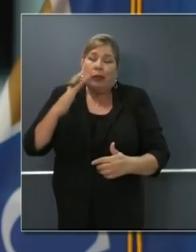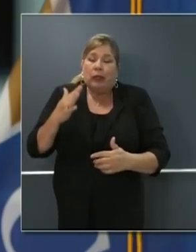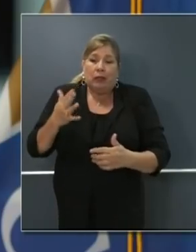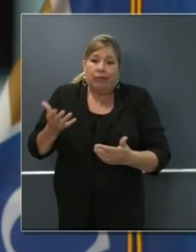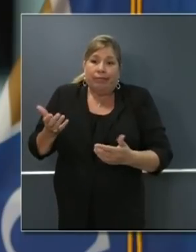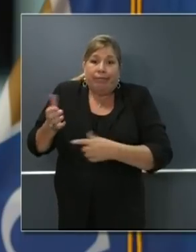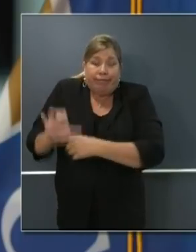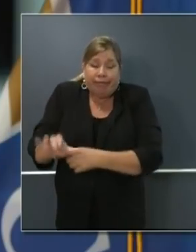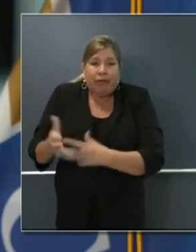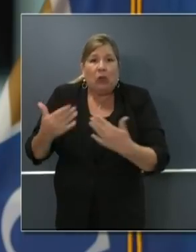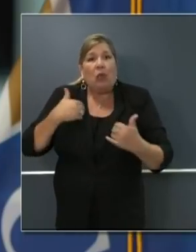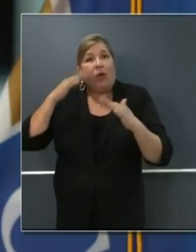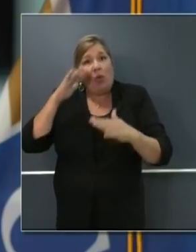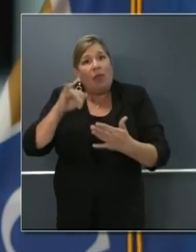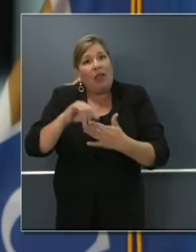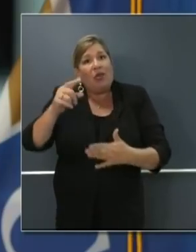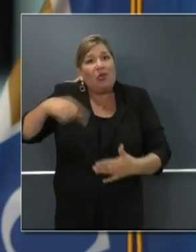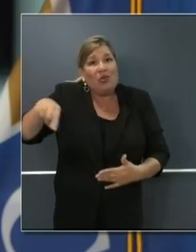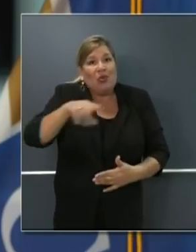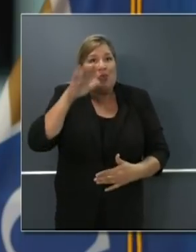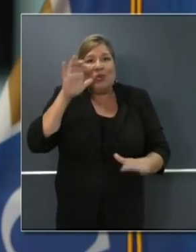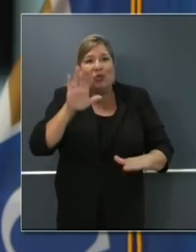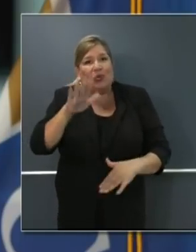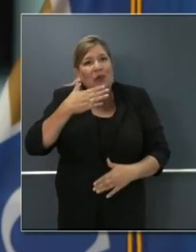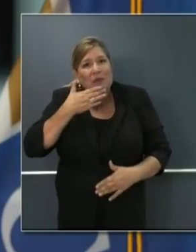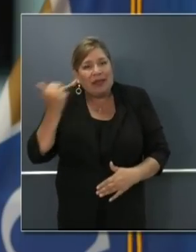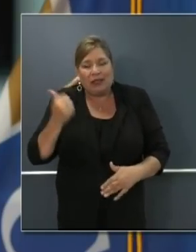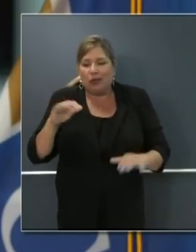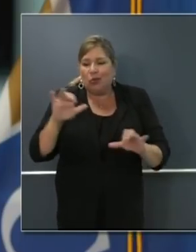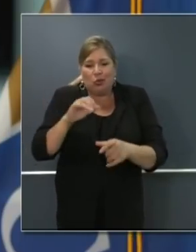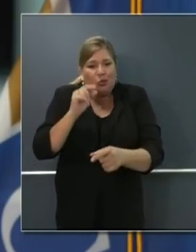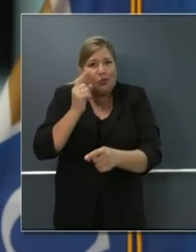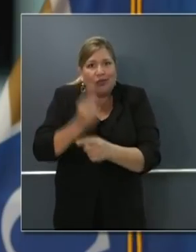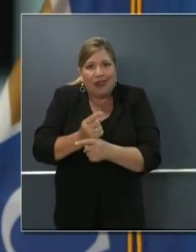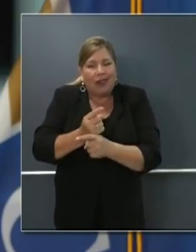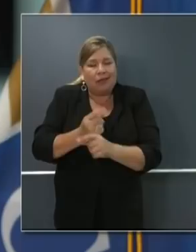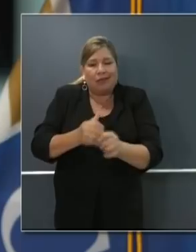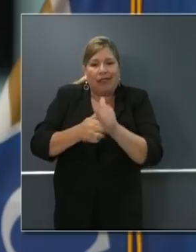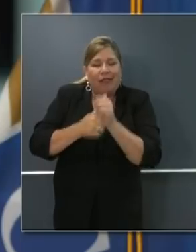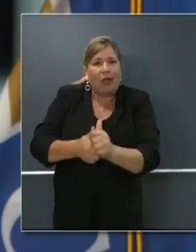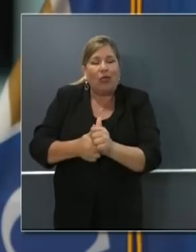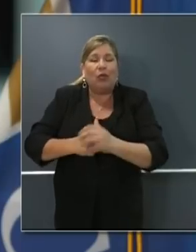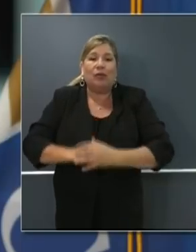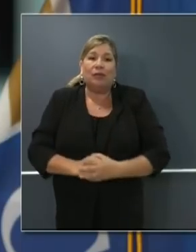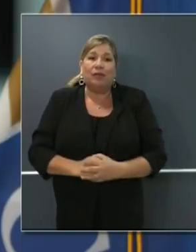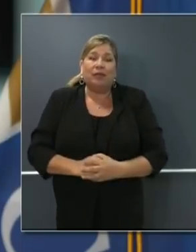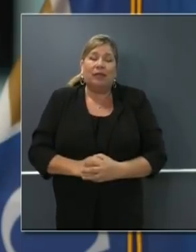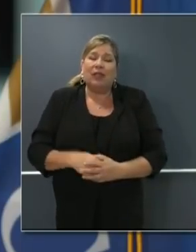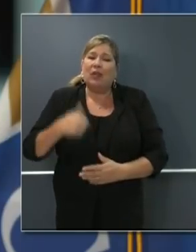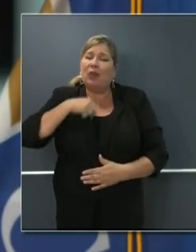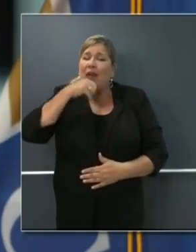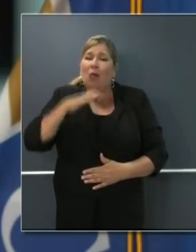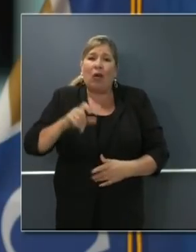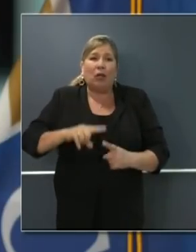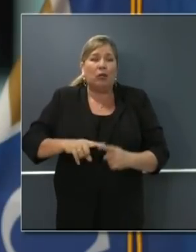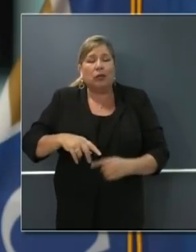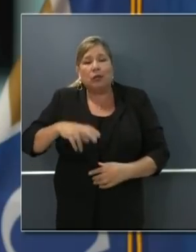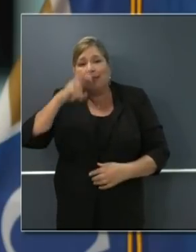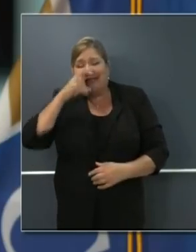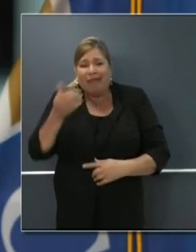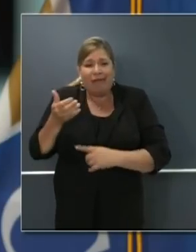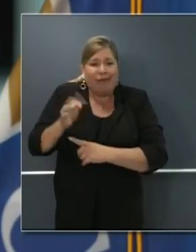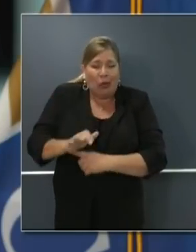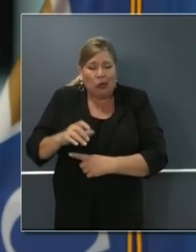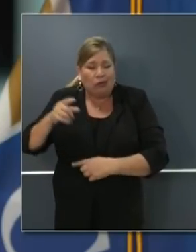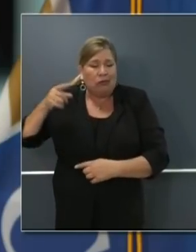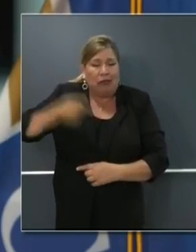that people will do their best, they always do, to do the right thing. And again, we don't ever want to be heavy-handed about these things. We